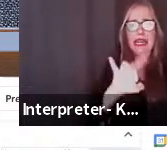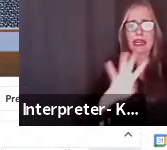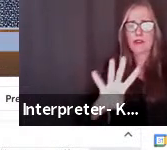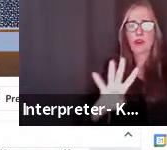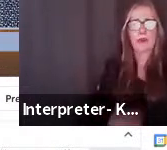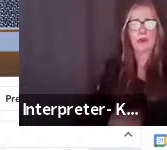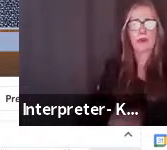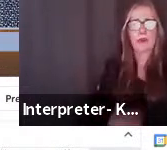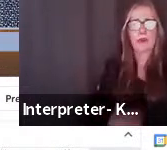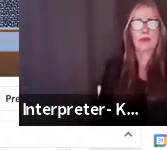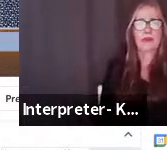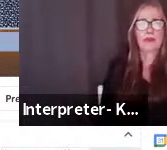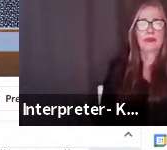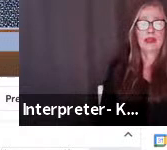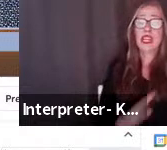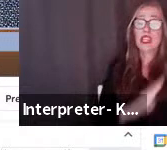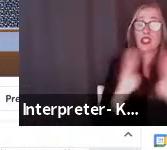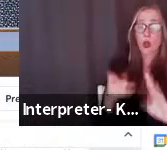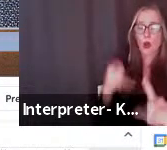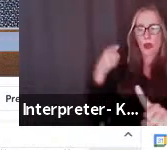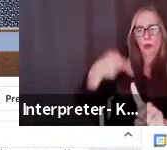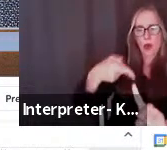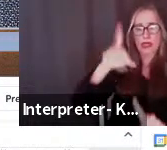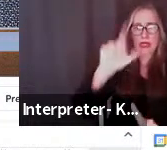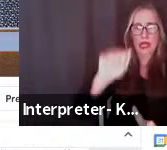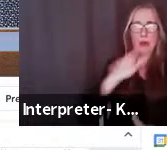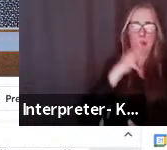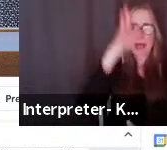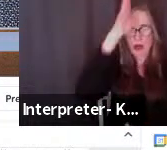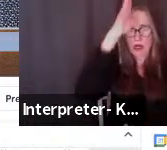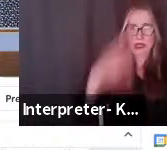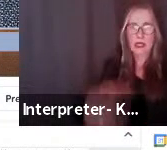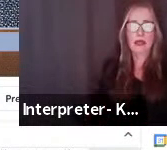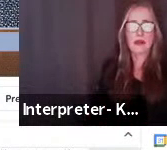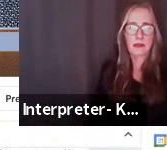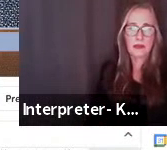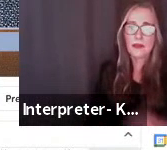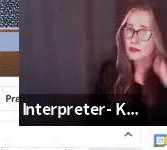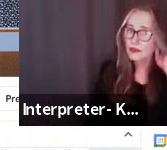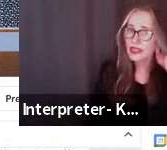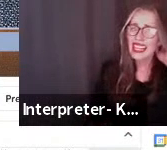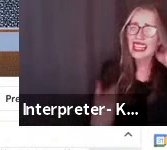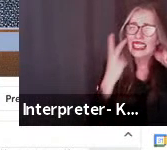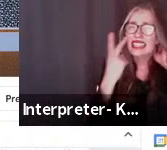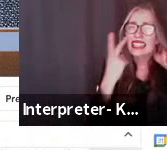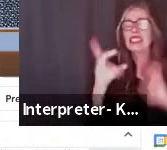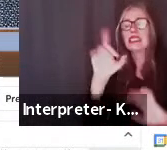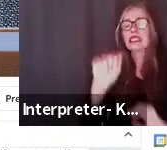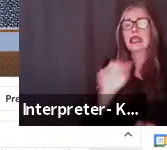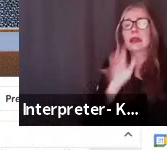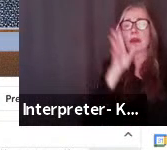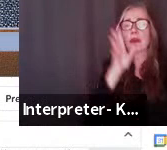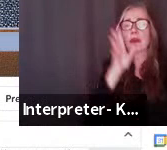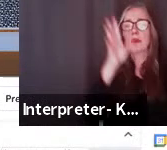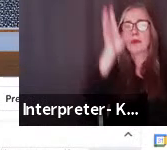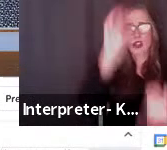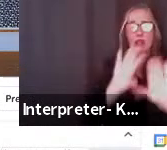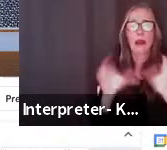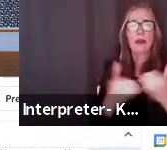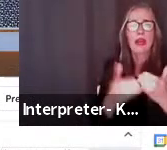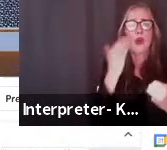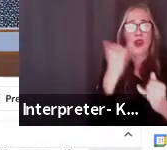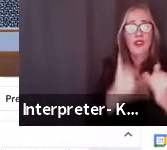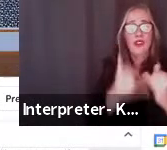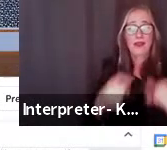parents to the meat of it prevalence and experience in child welfare so let's look at the disabled parent population um we know from the last